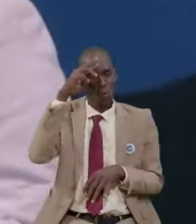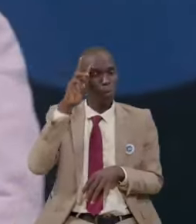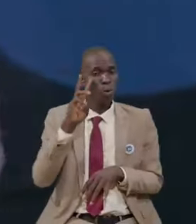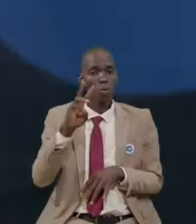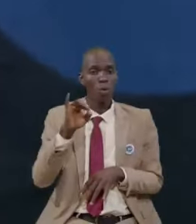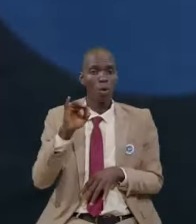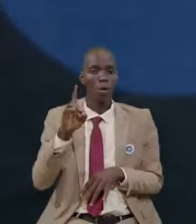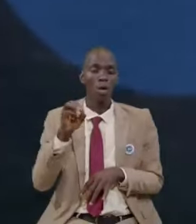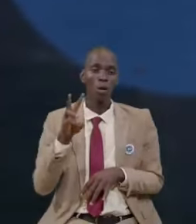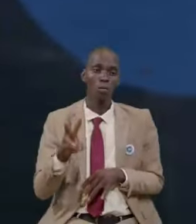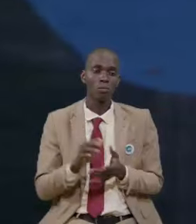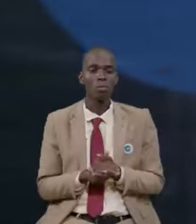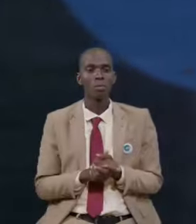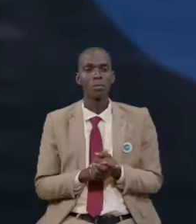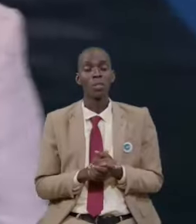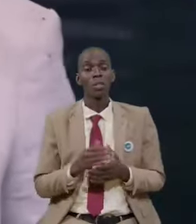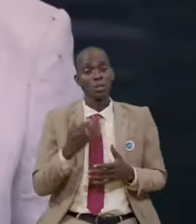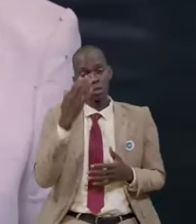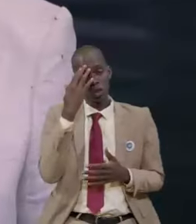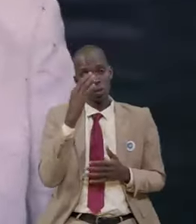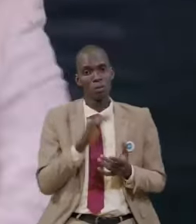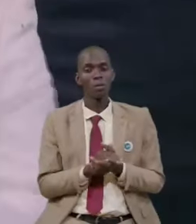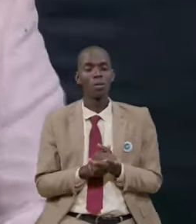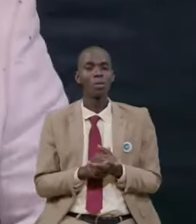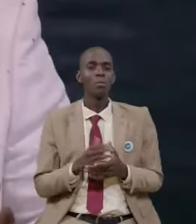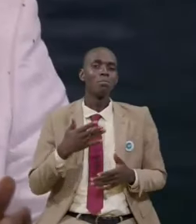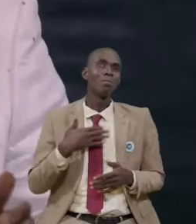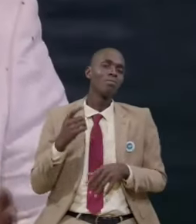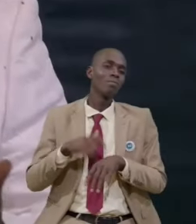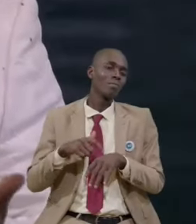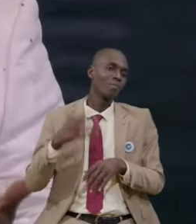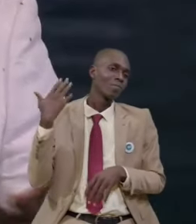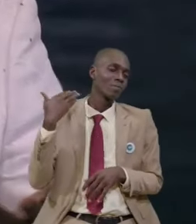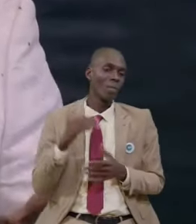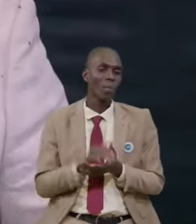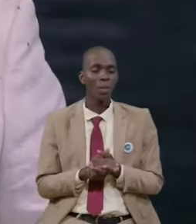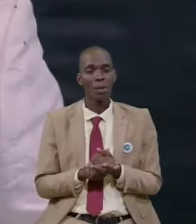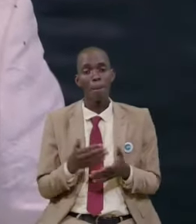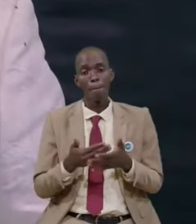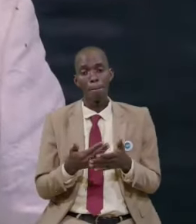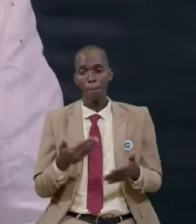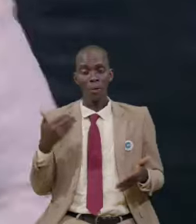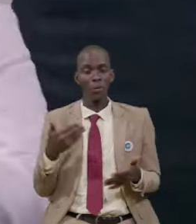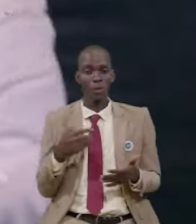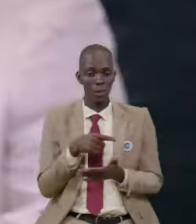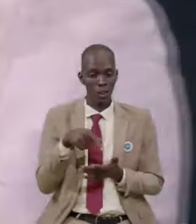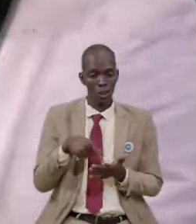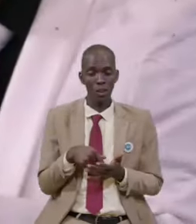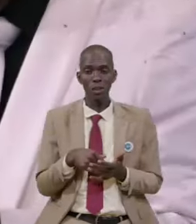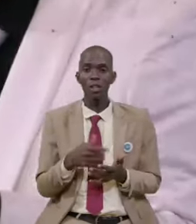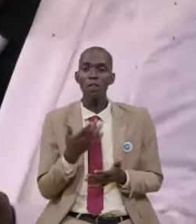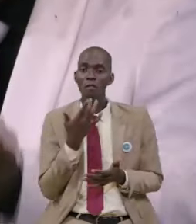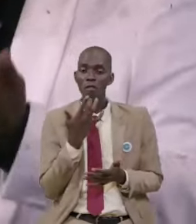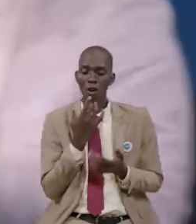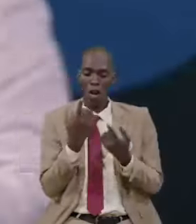my days long ago, before this favor came on me, and before I made